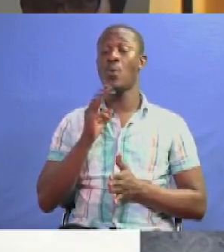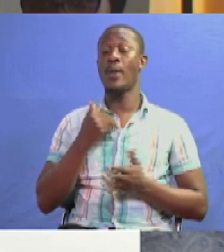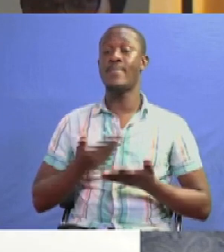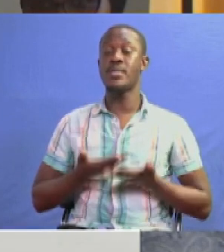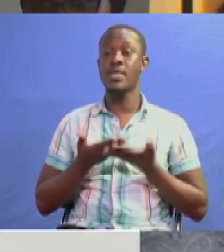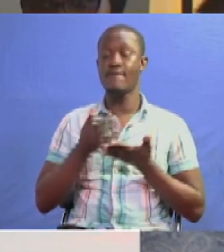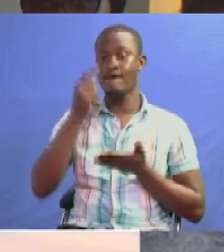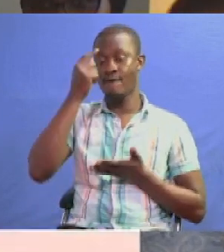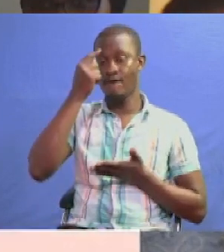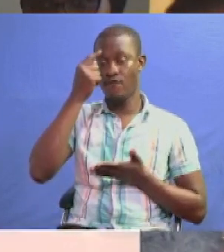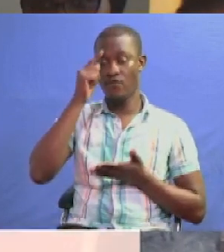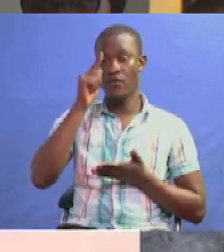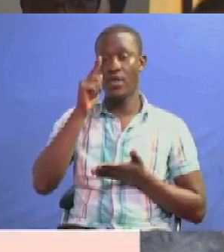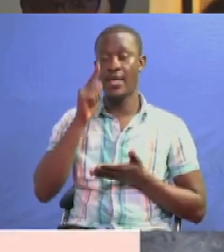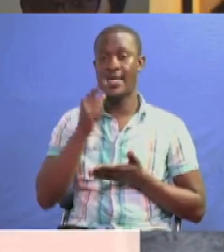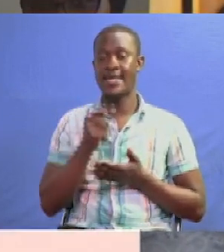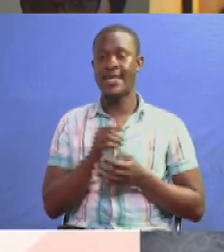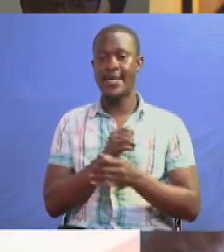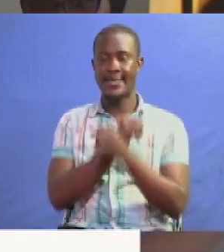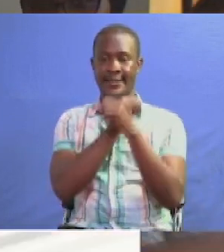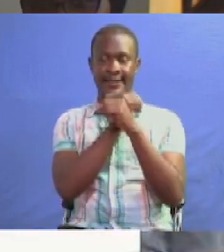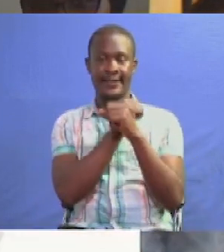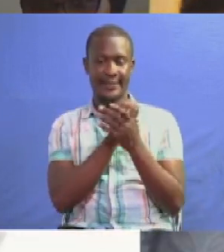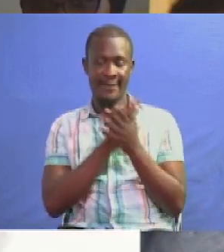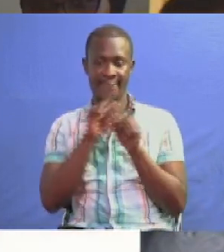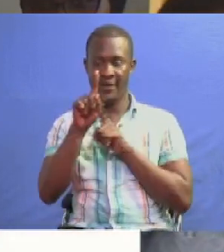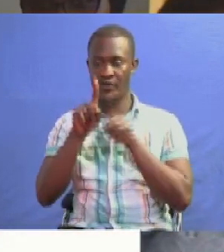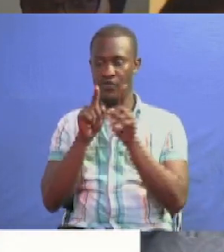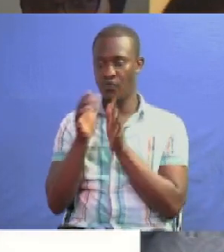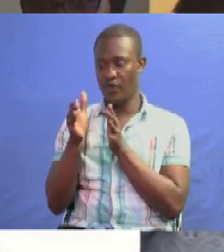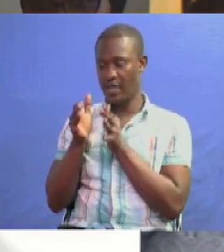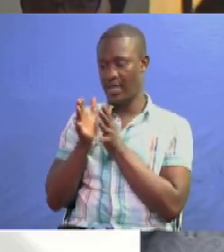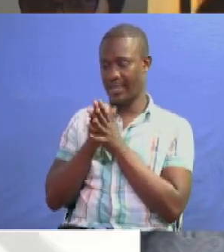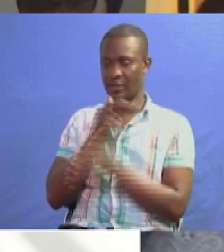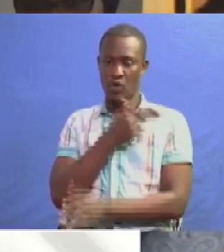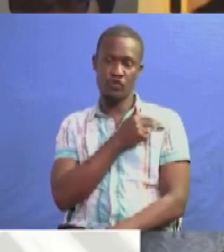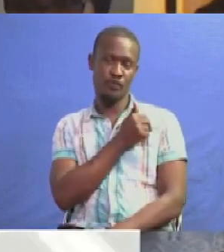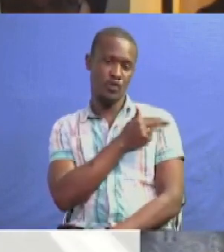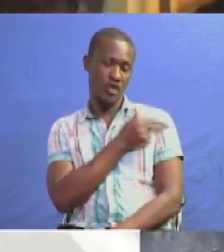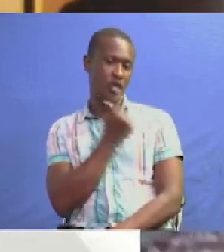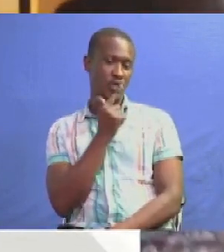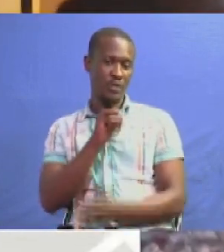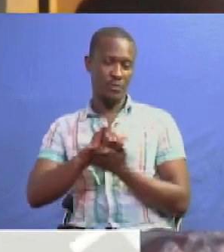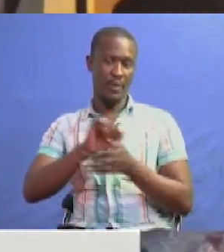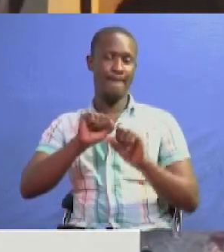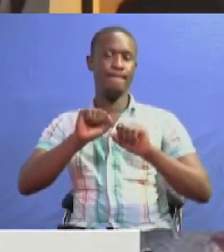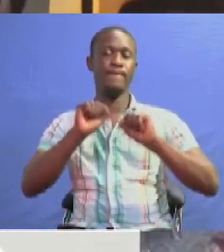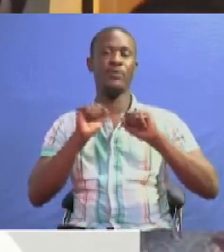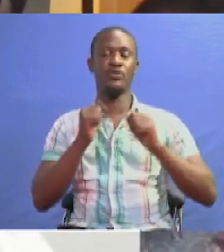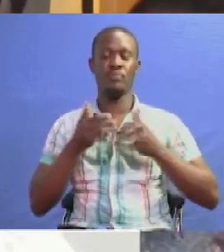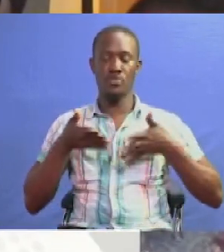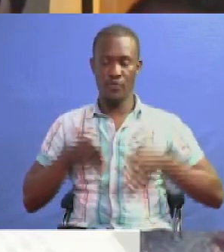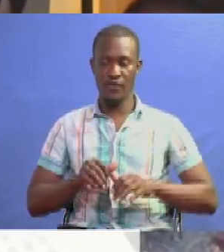provided for safe transportation to the nearest health facility so that they can be able to